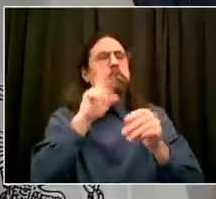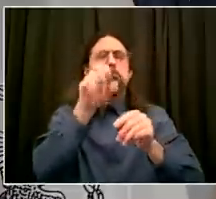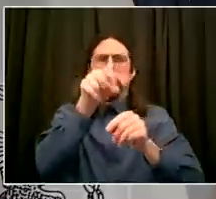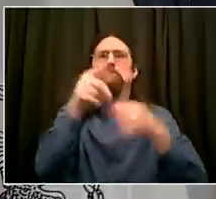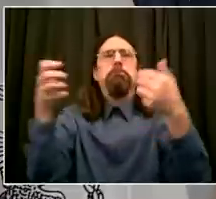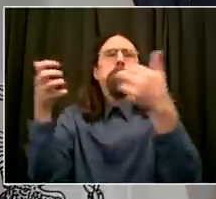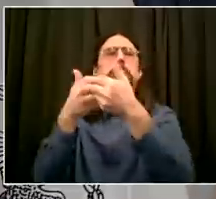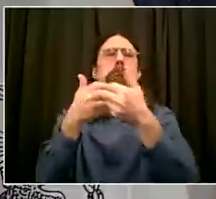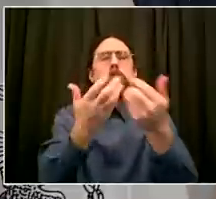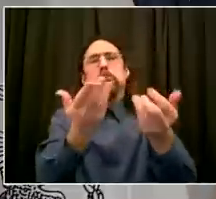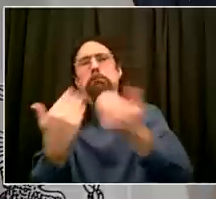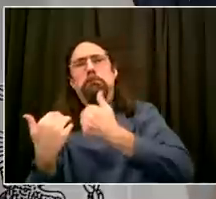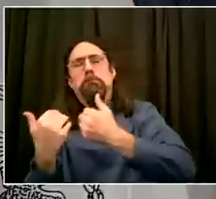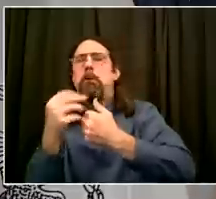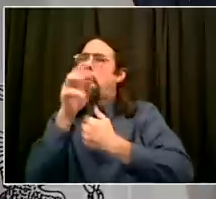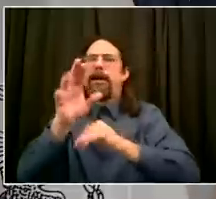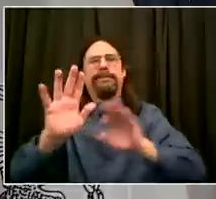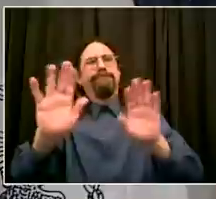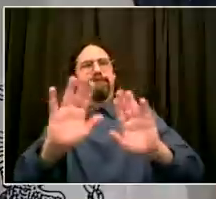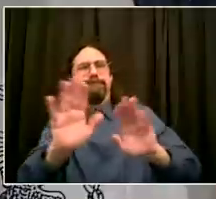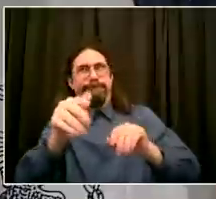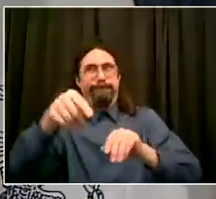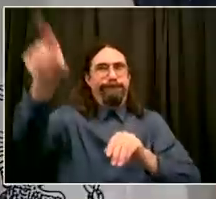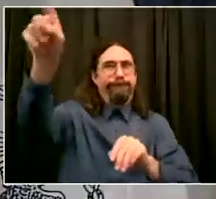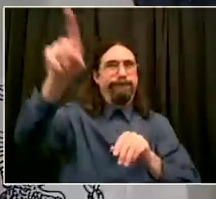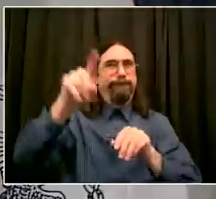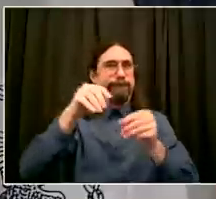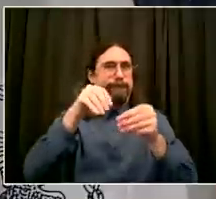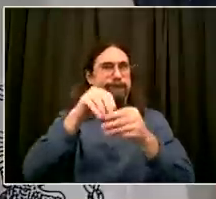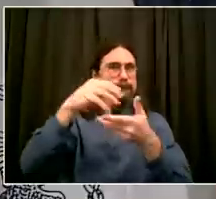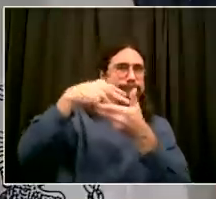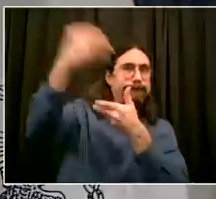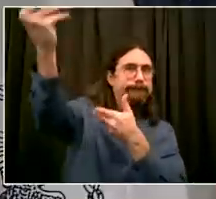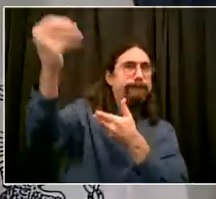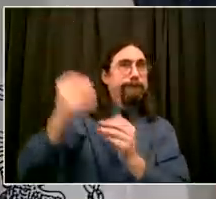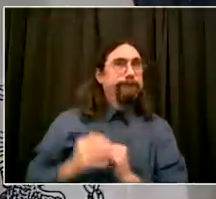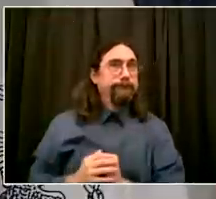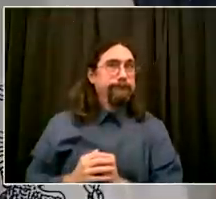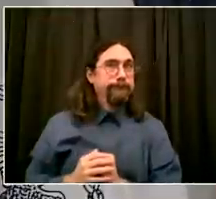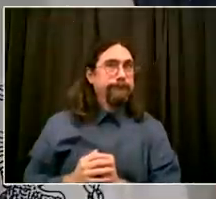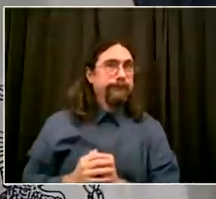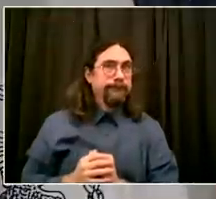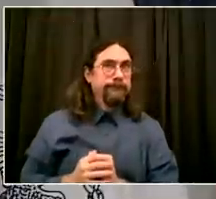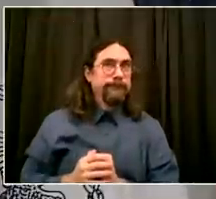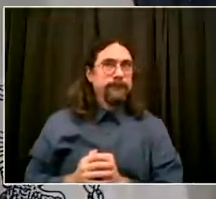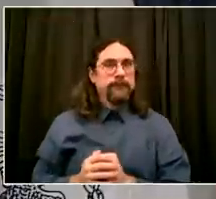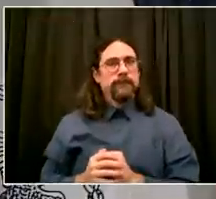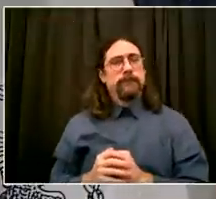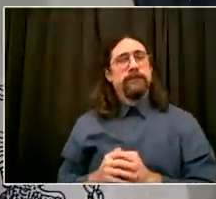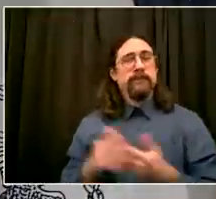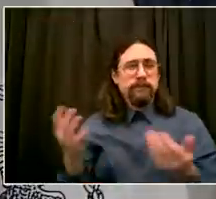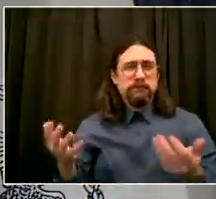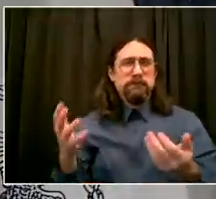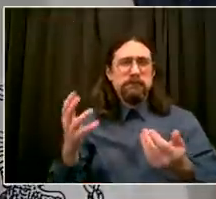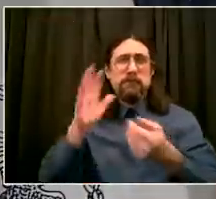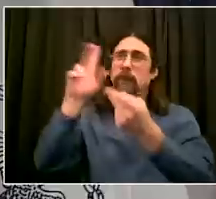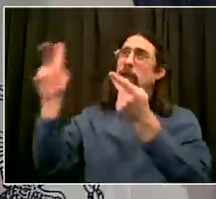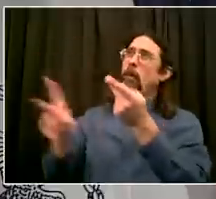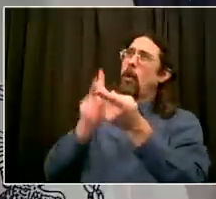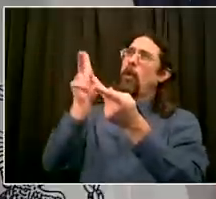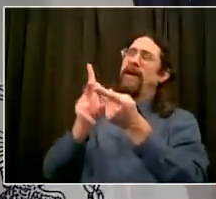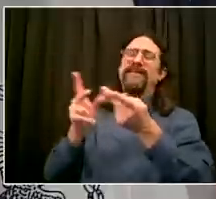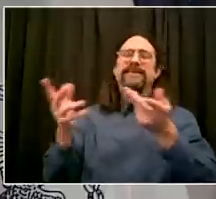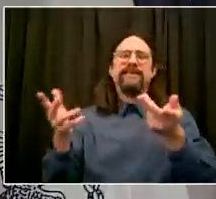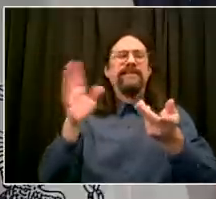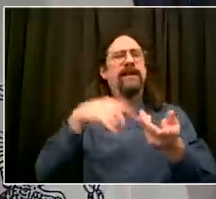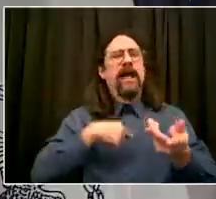that's been laid down is everyone who gets vaccinated in one of our sites has to be in those appropriate categories. And generally speaking, the reservation process is going to catch